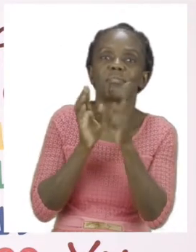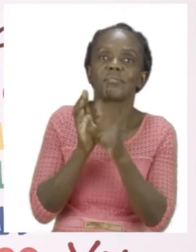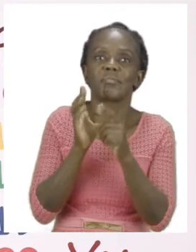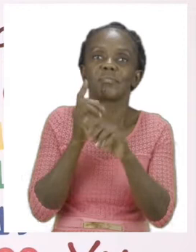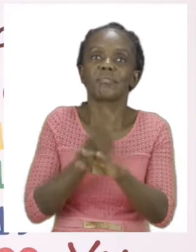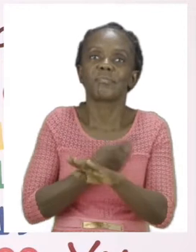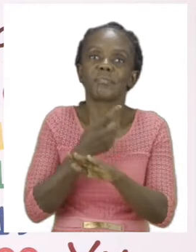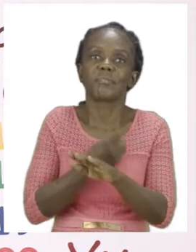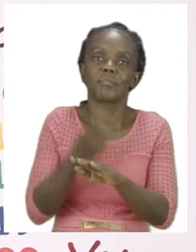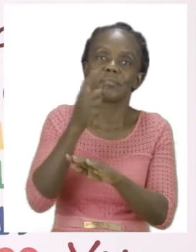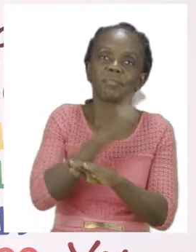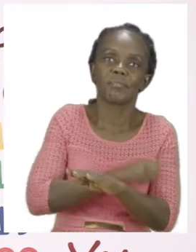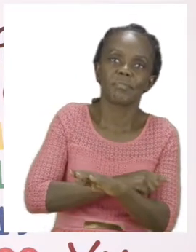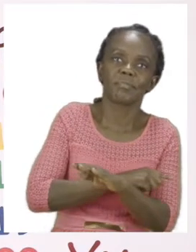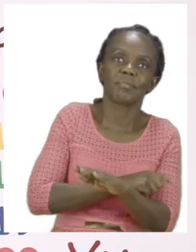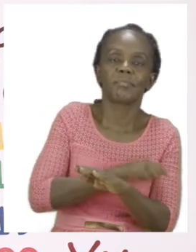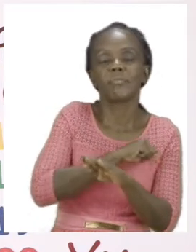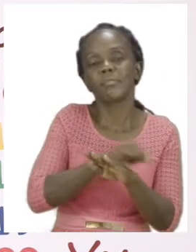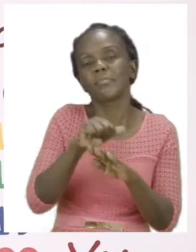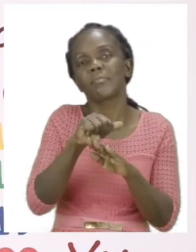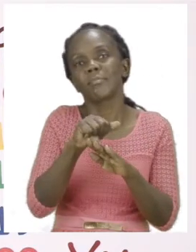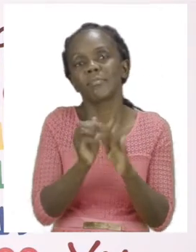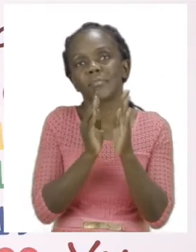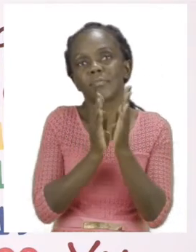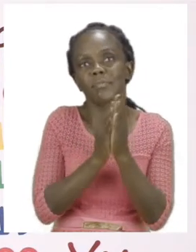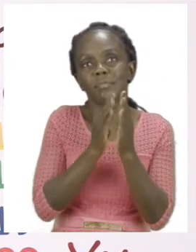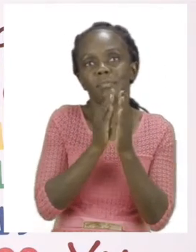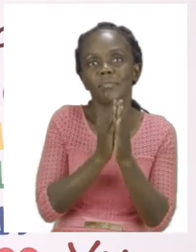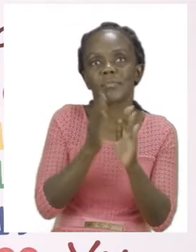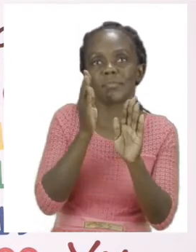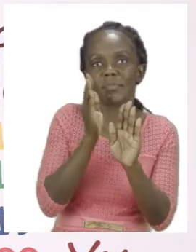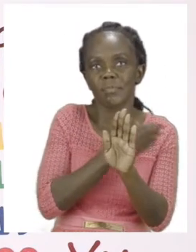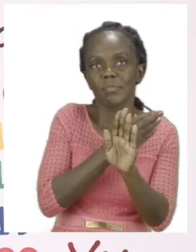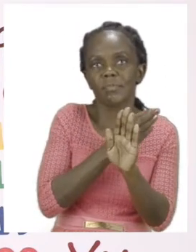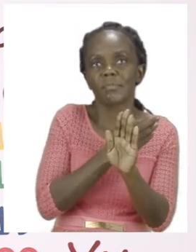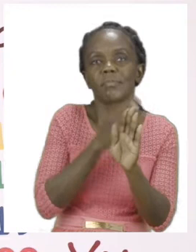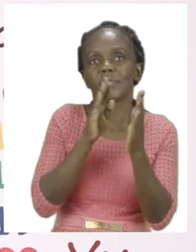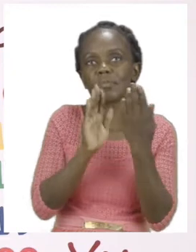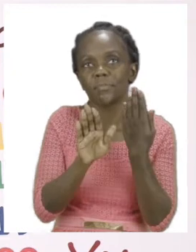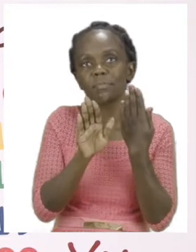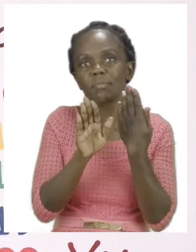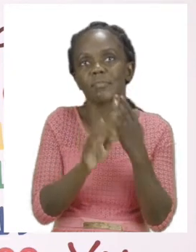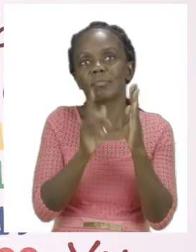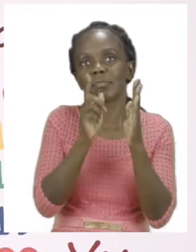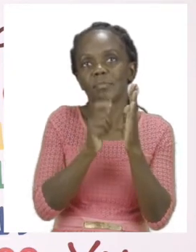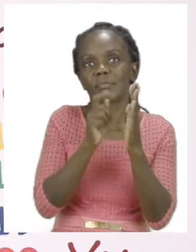Sanitize every day so the germs can stay away.